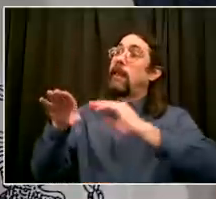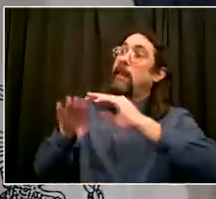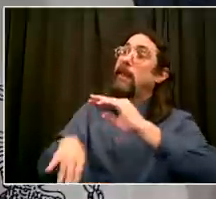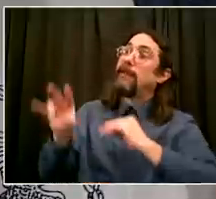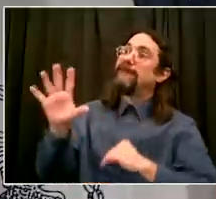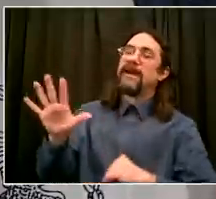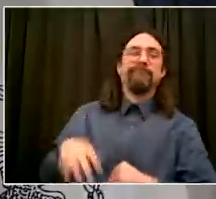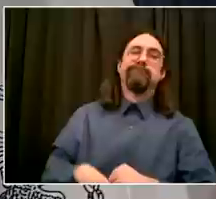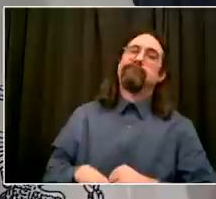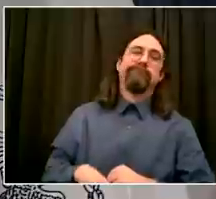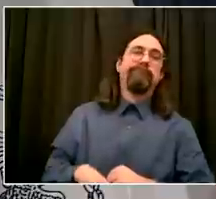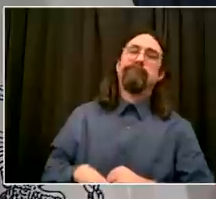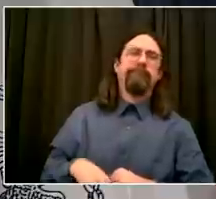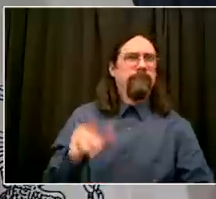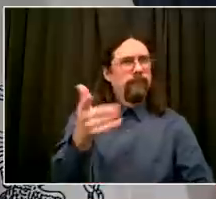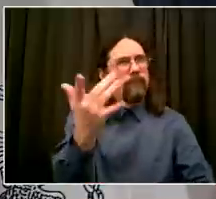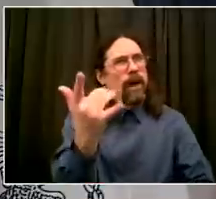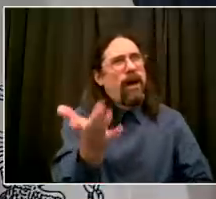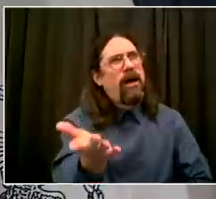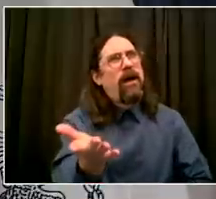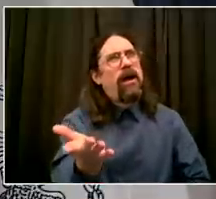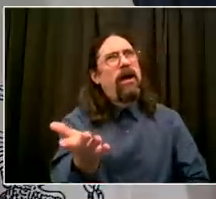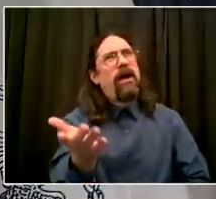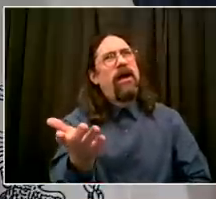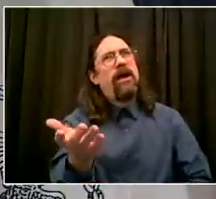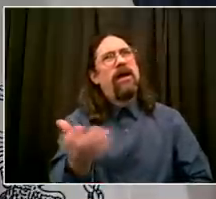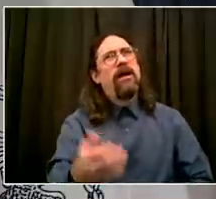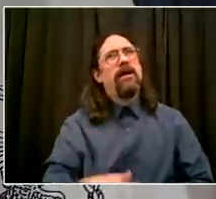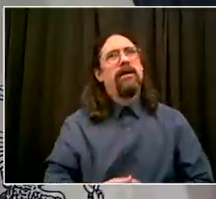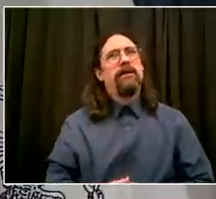group, 75 and older. I'm glad we won that battle.